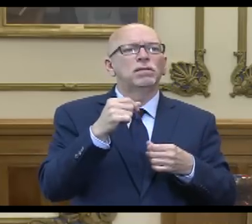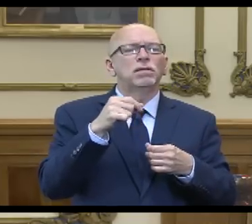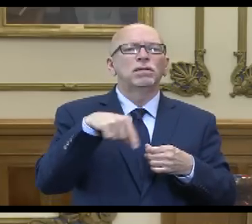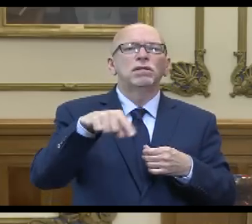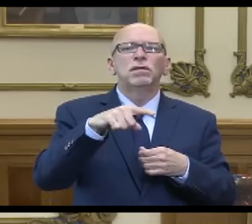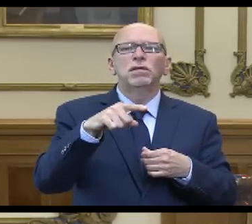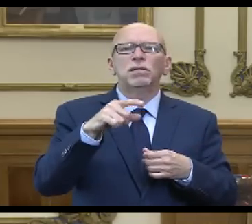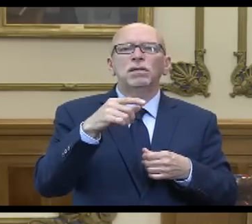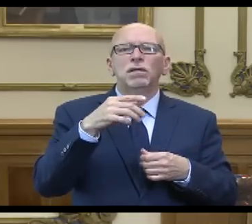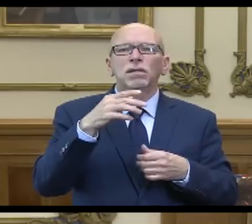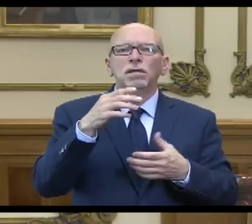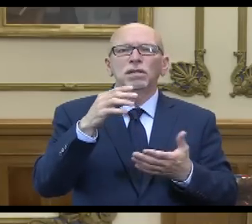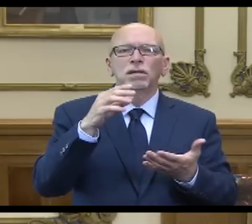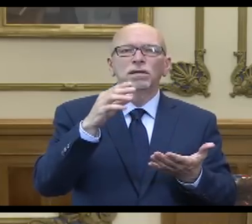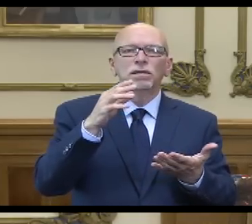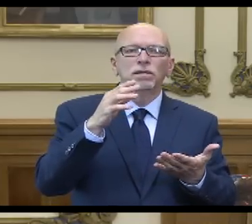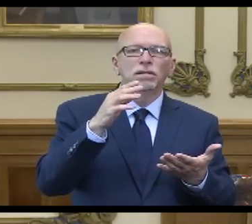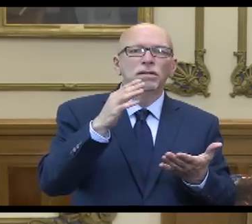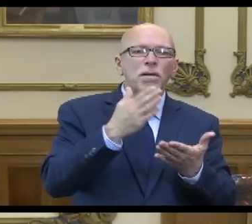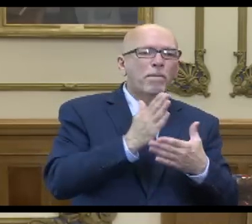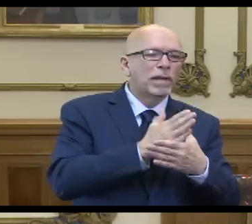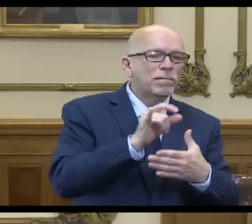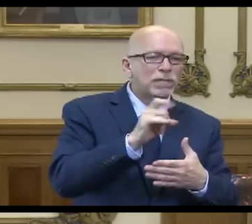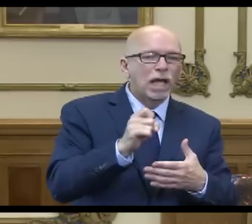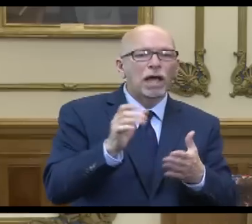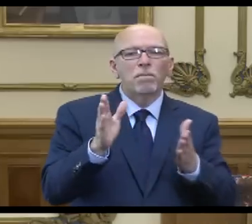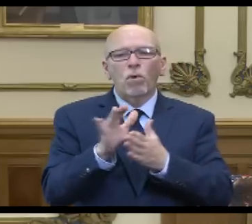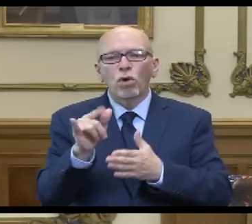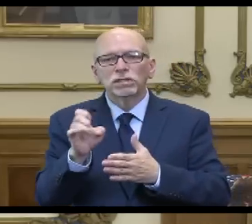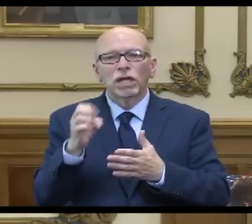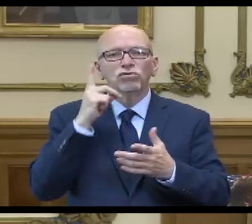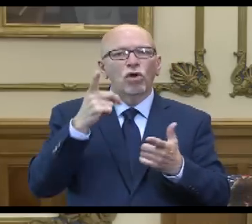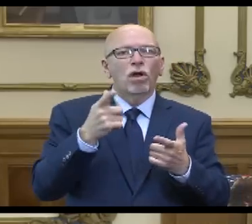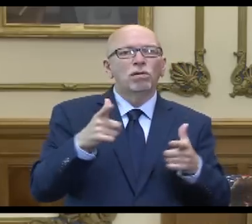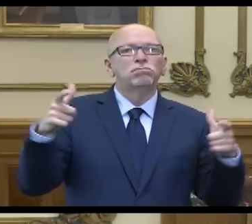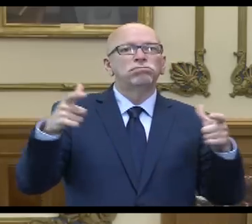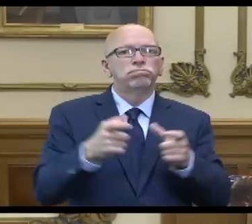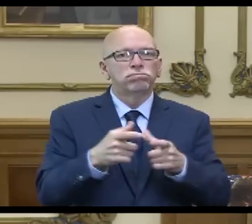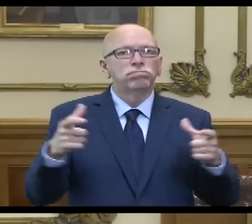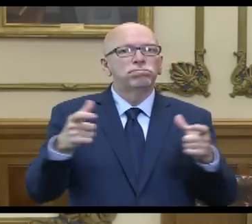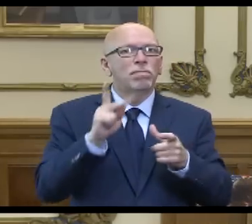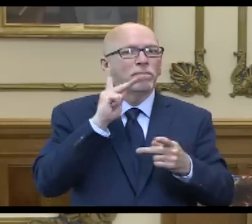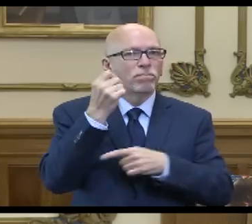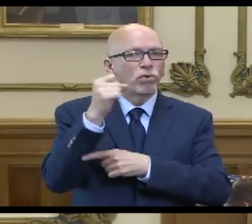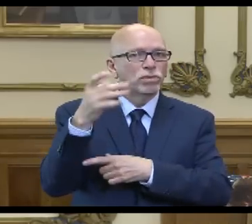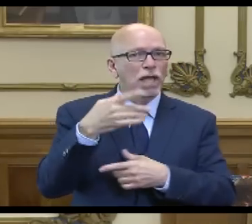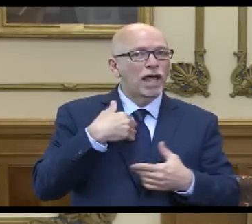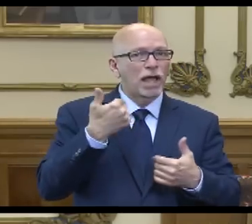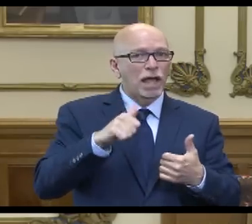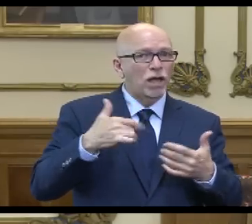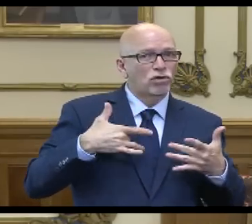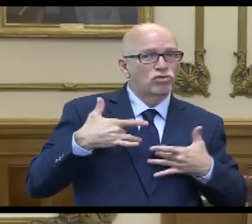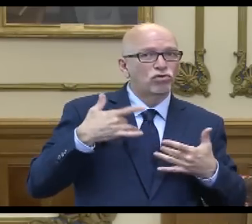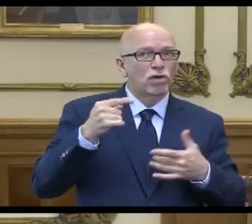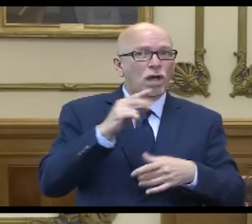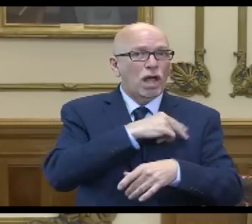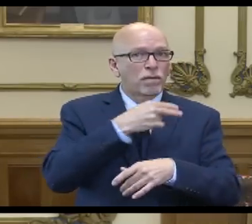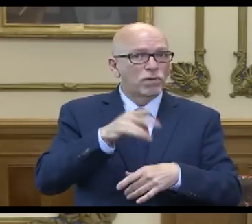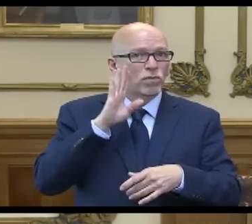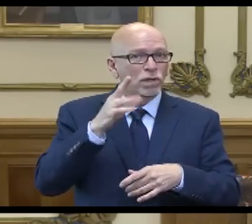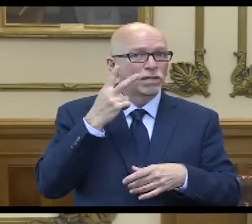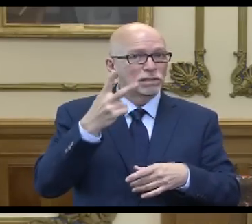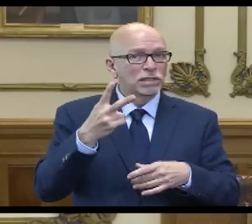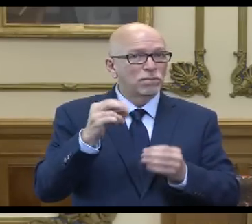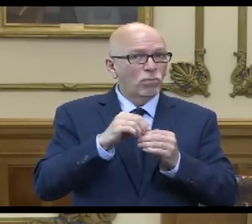are medium in size or small in size that saw an influx of people due to the protests? Are there concerns that hospitals could see an influx